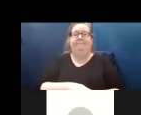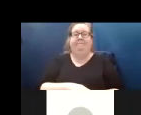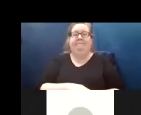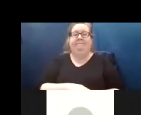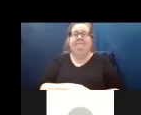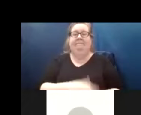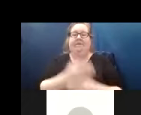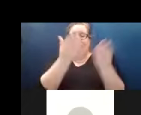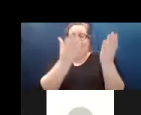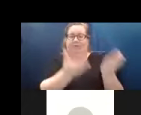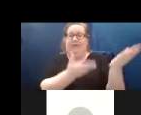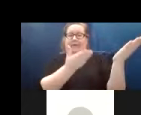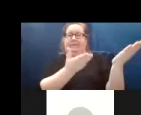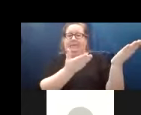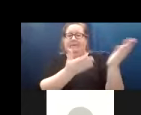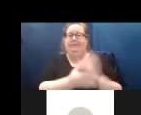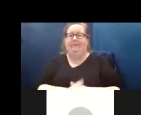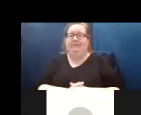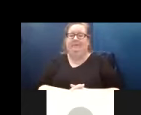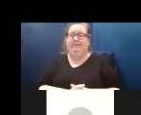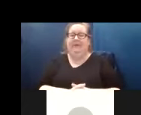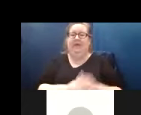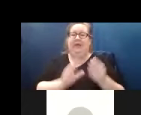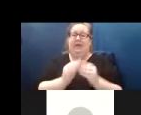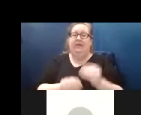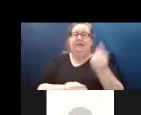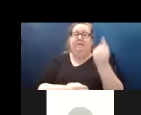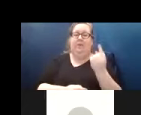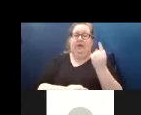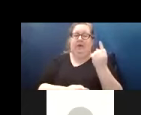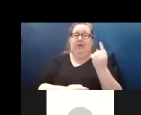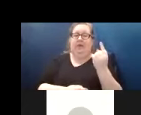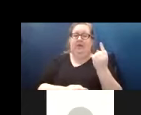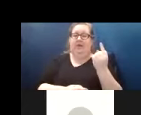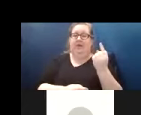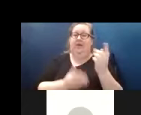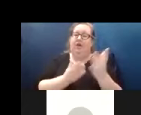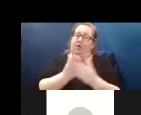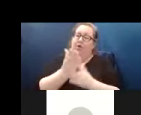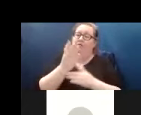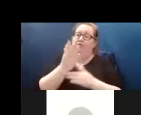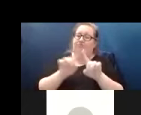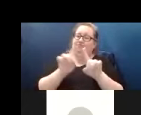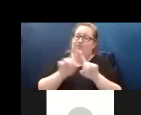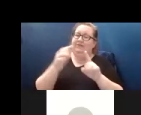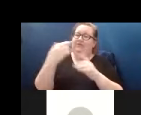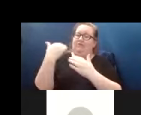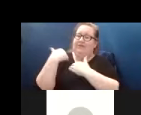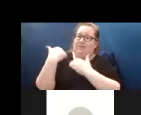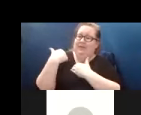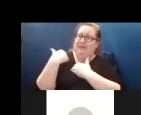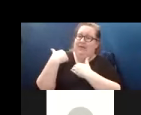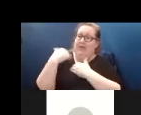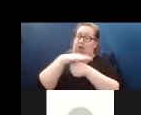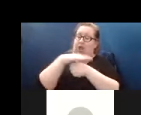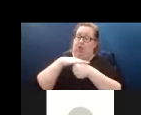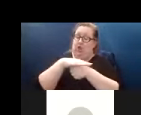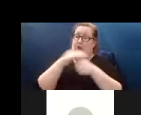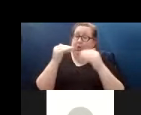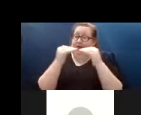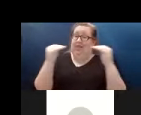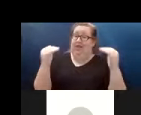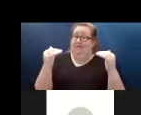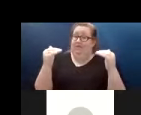So there we go. Number one, like going through the different responsibilities too. At the local level, one way to do